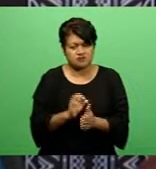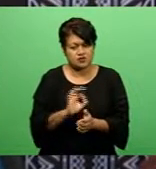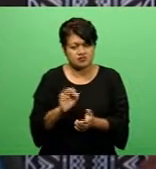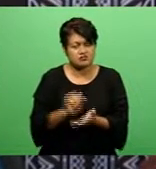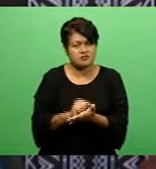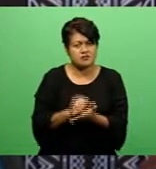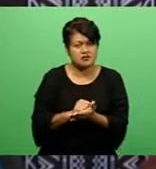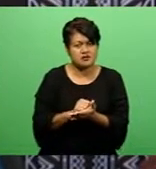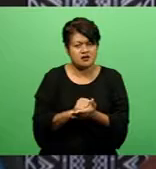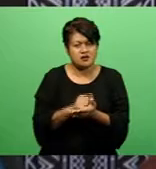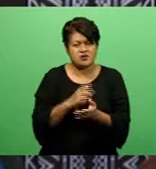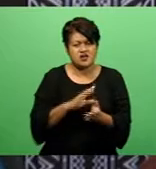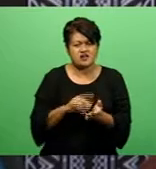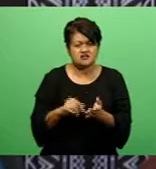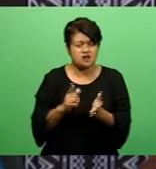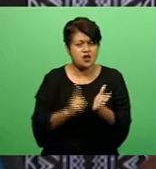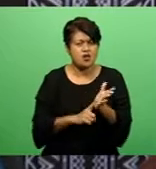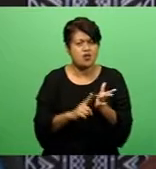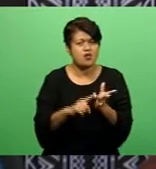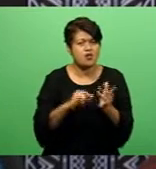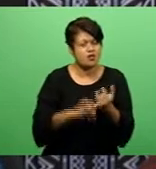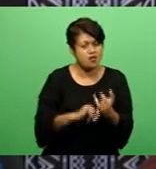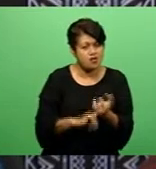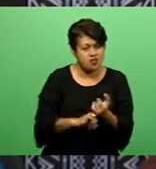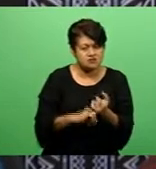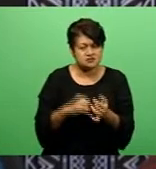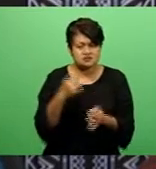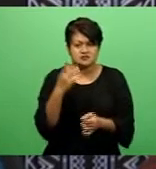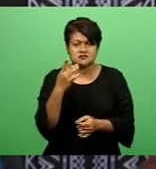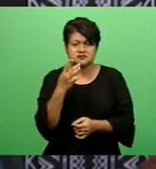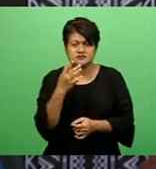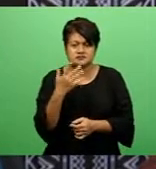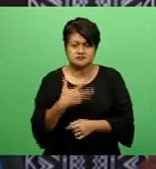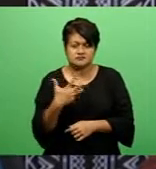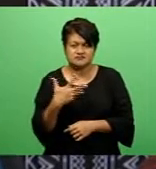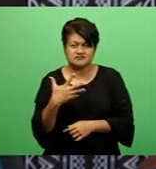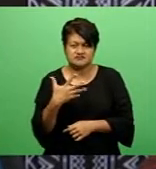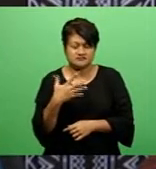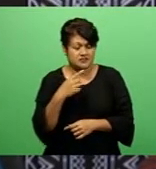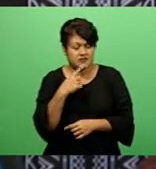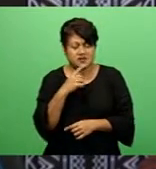$311,000 loss. 2015 $318,000 loss.